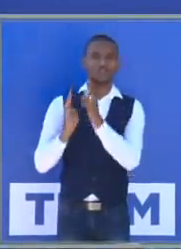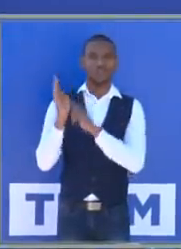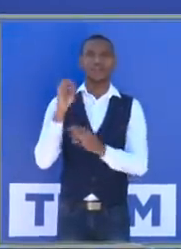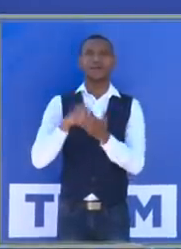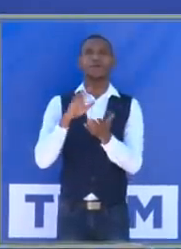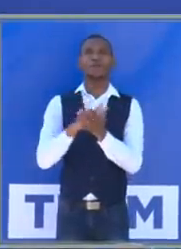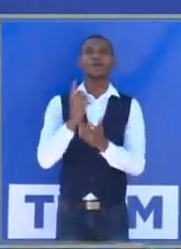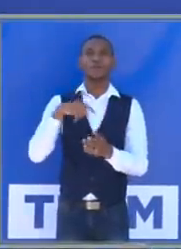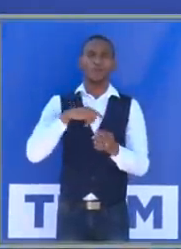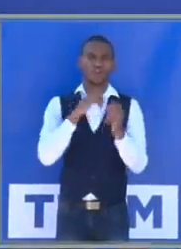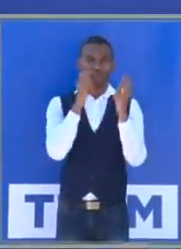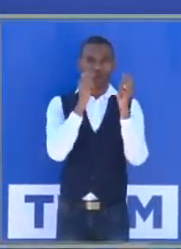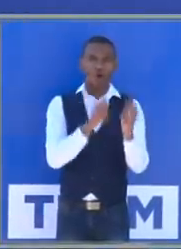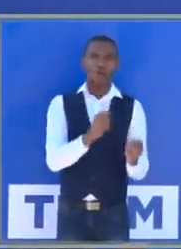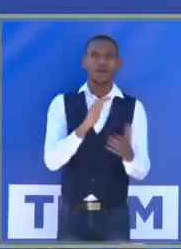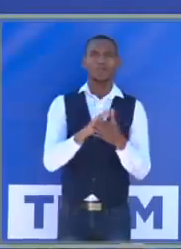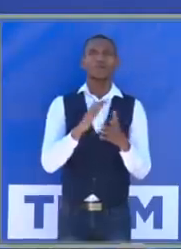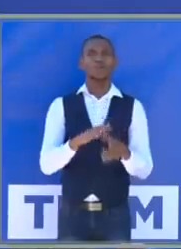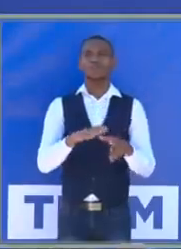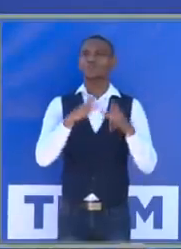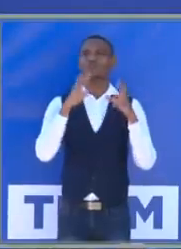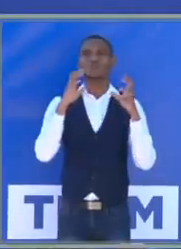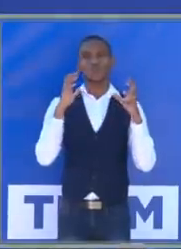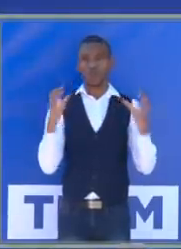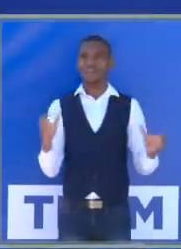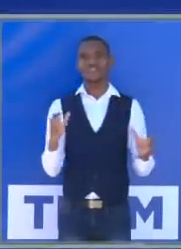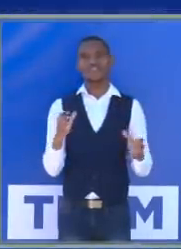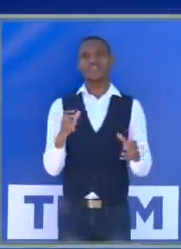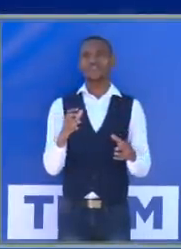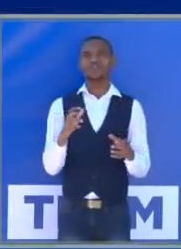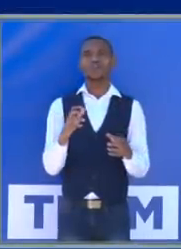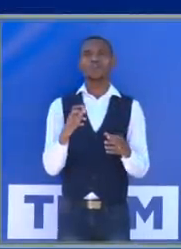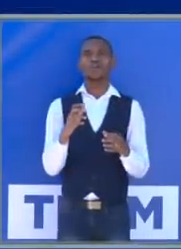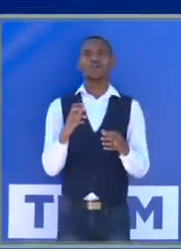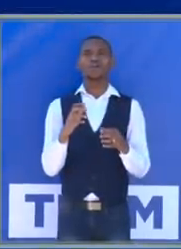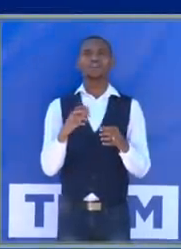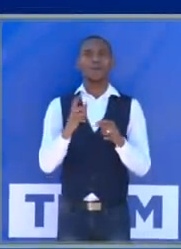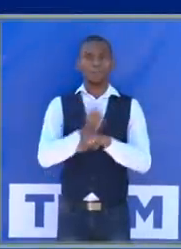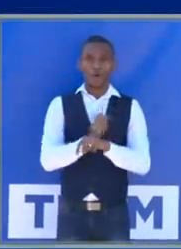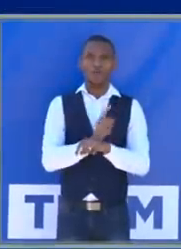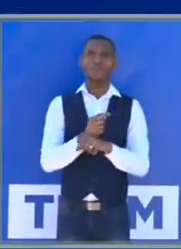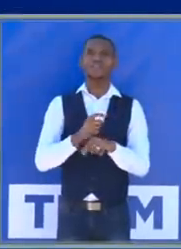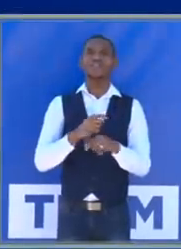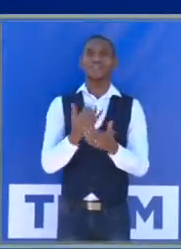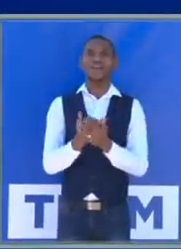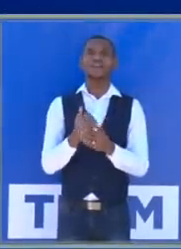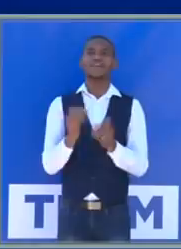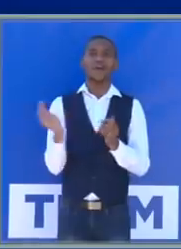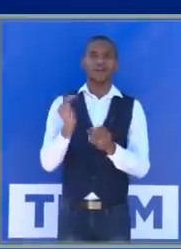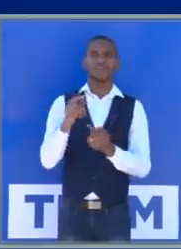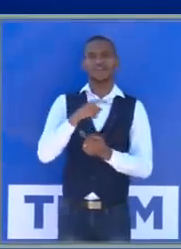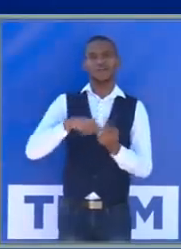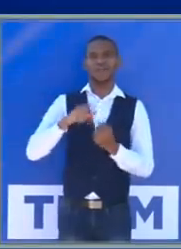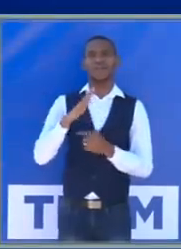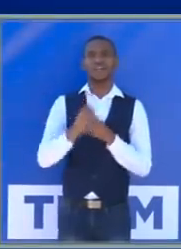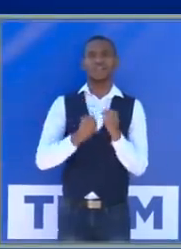must honor because there's just too much at stake. It's a moment that comes around every 5 years, where citizens